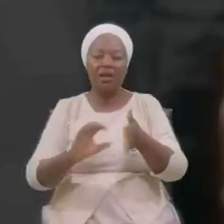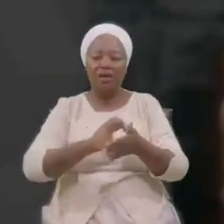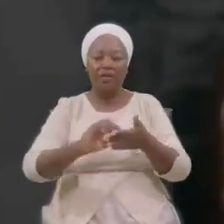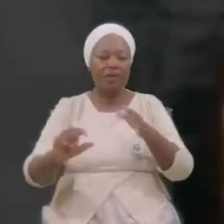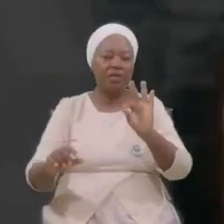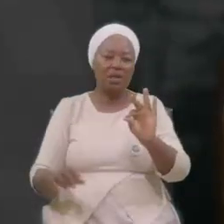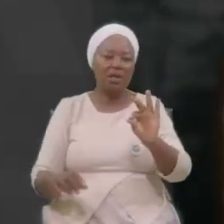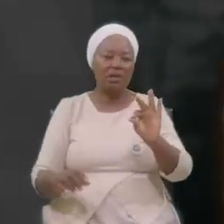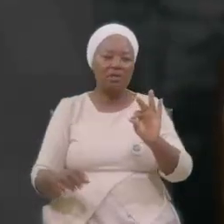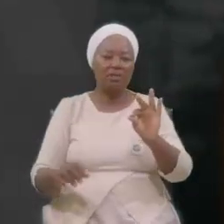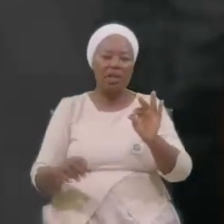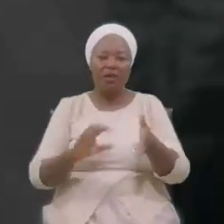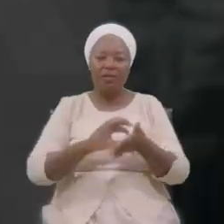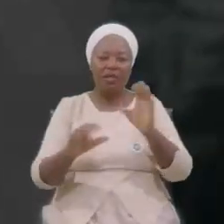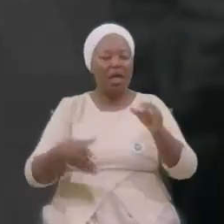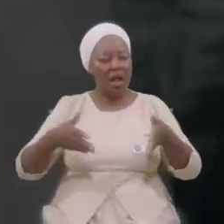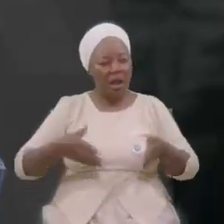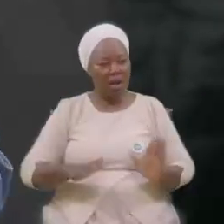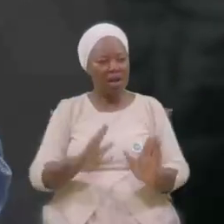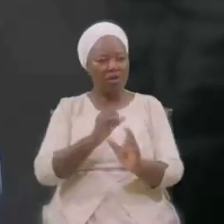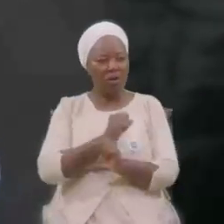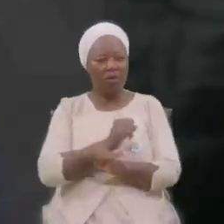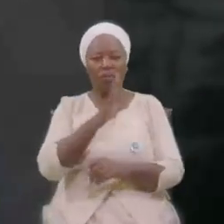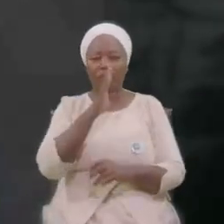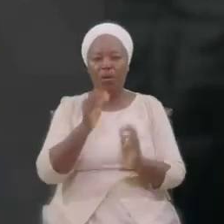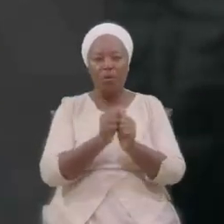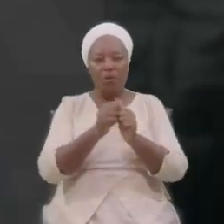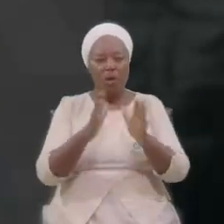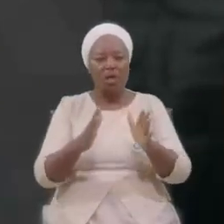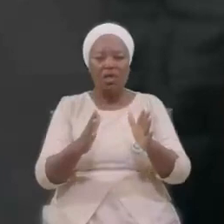9, it says, let love be without